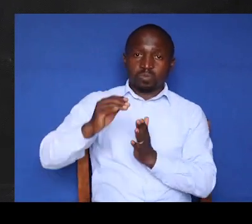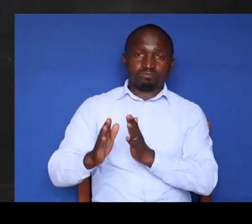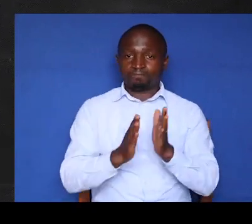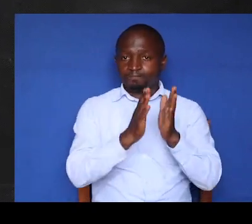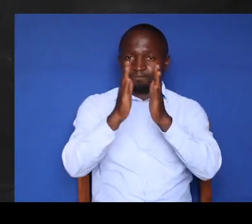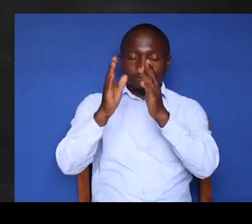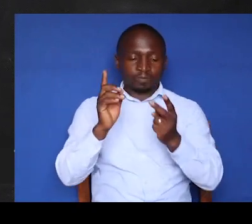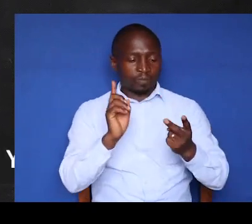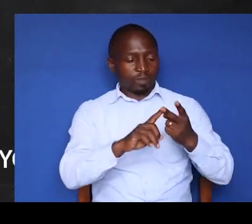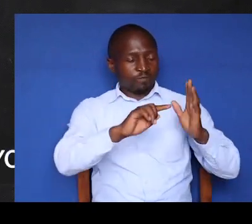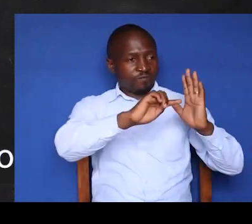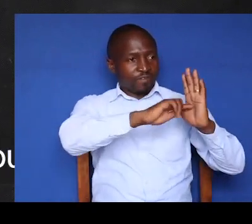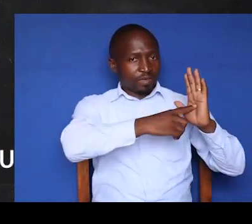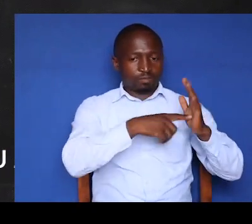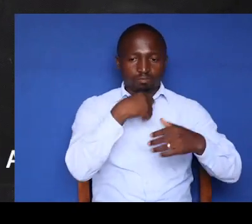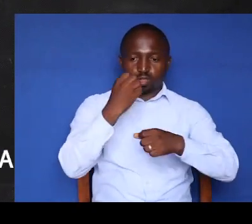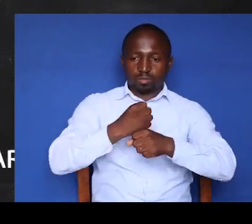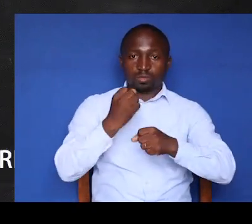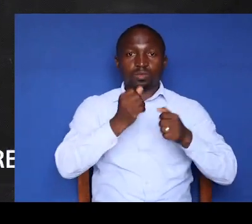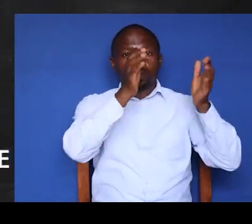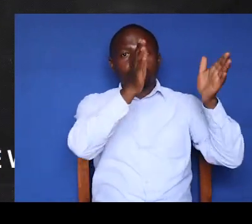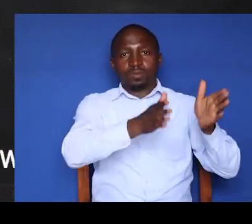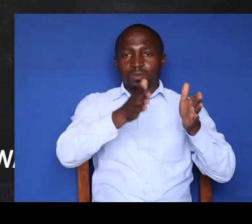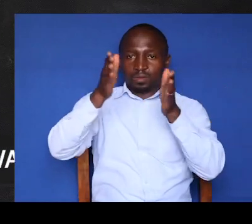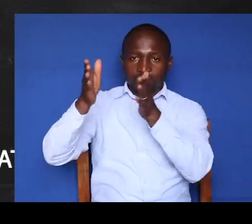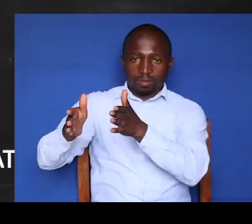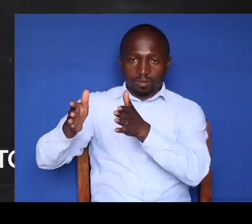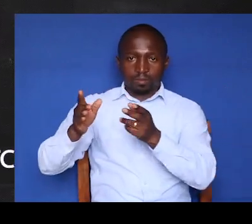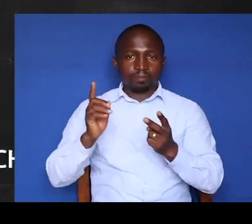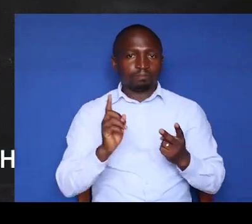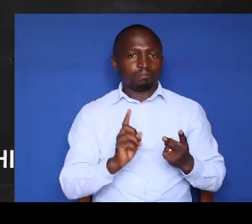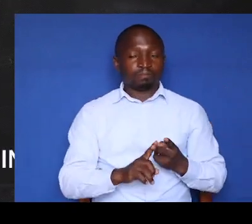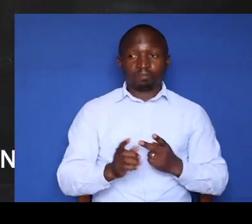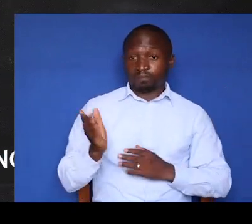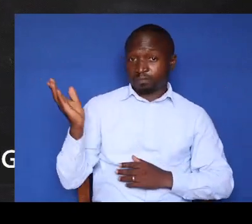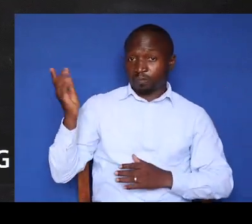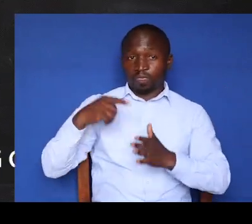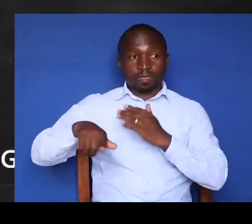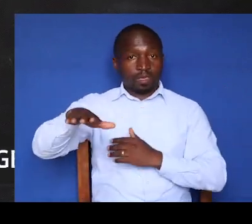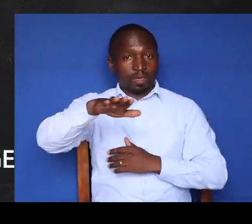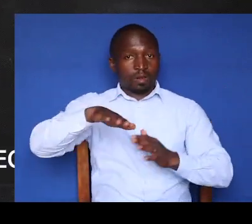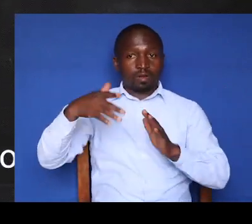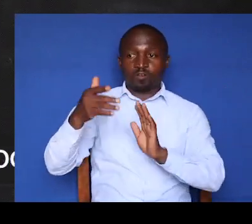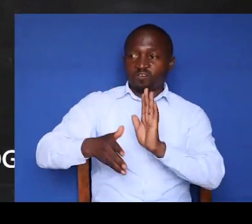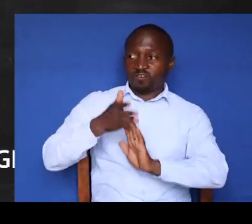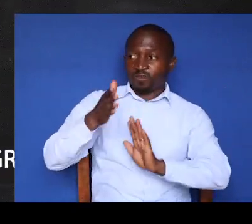Then we have the factor of human activities. Of course, in catchment